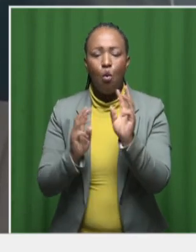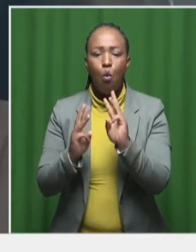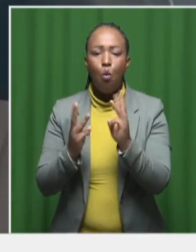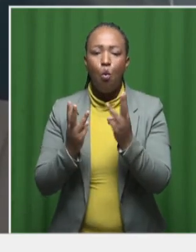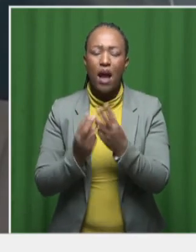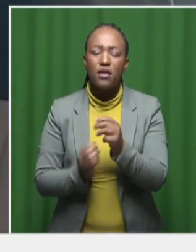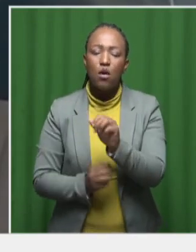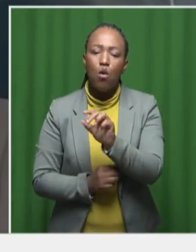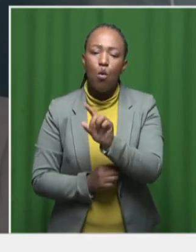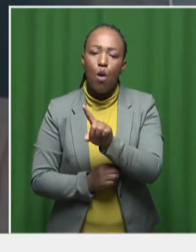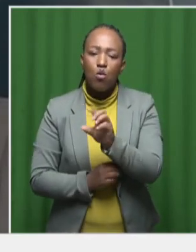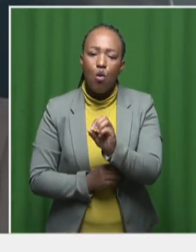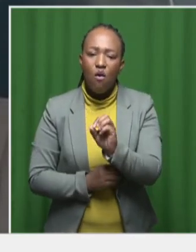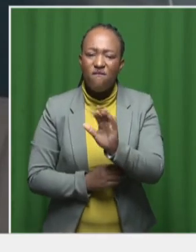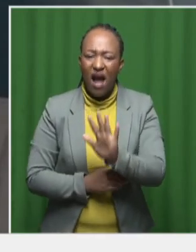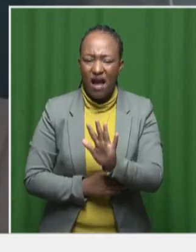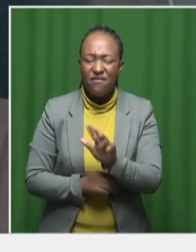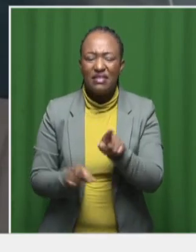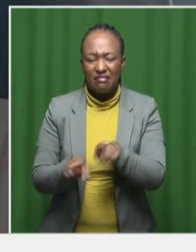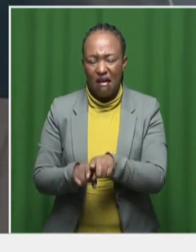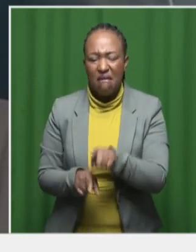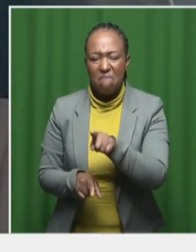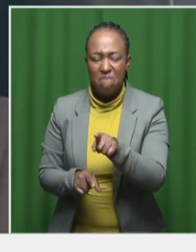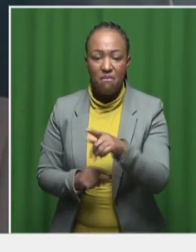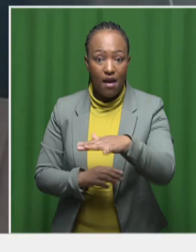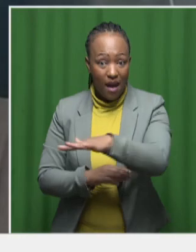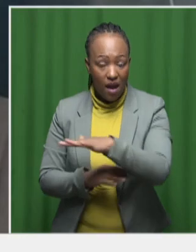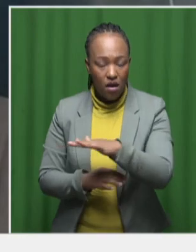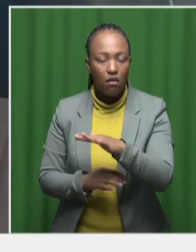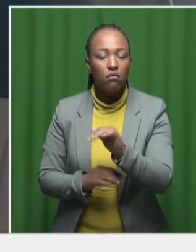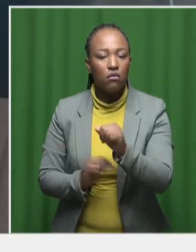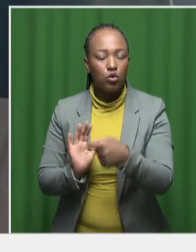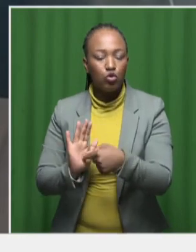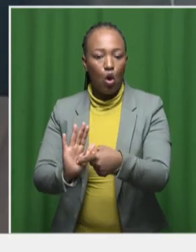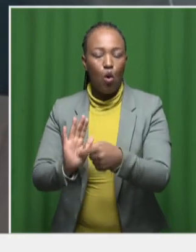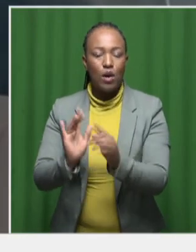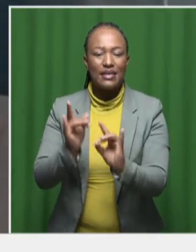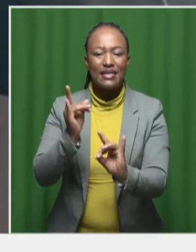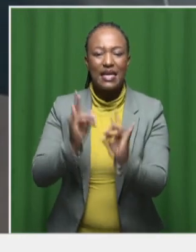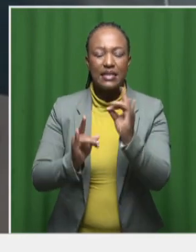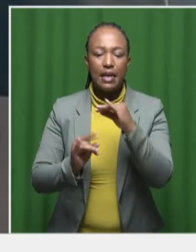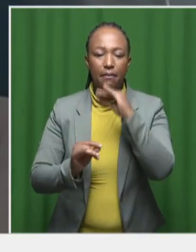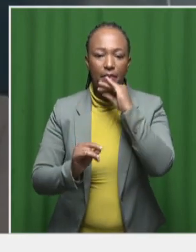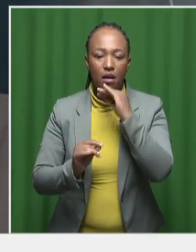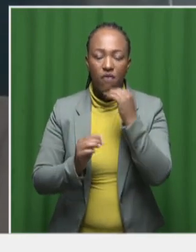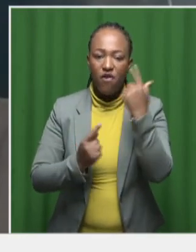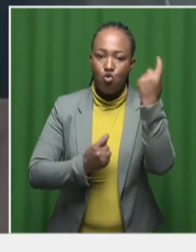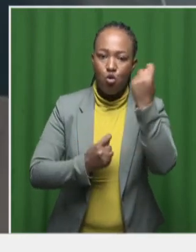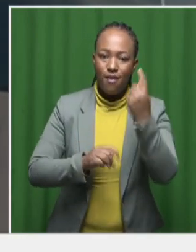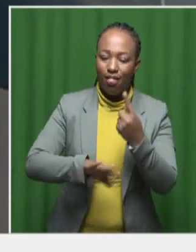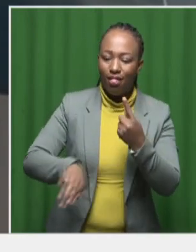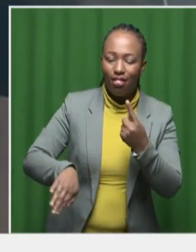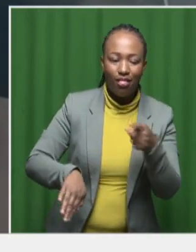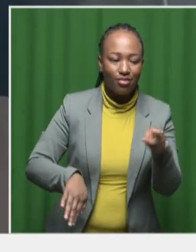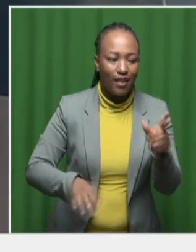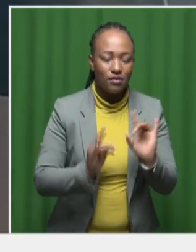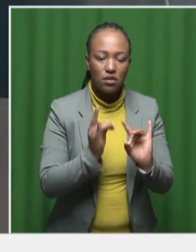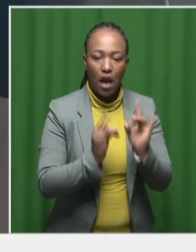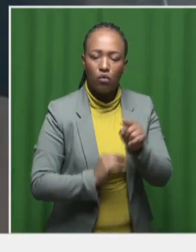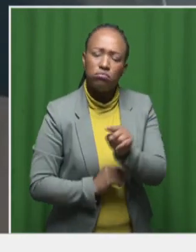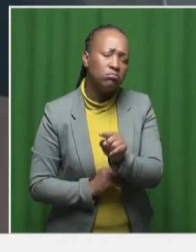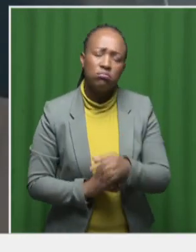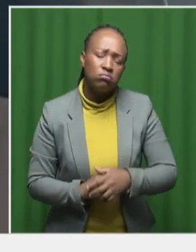Omfume and other areas. So it shows that the city does not discriminate people who reside in rural areas. By the